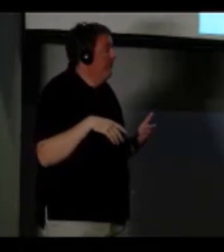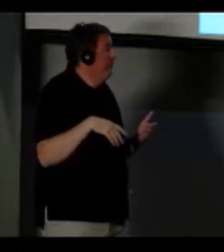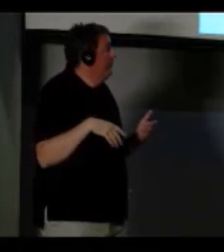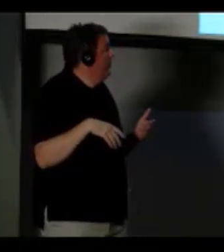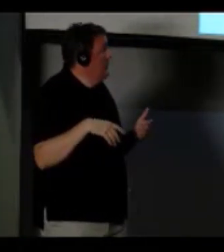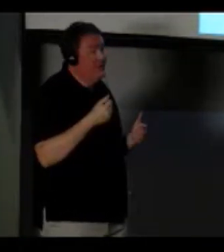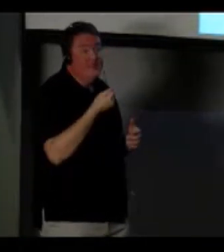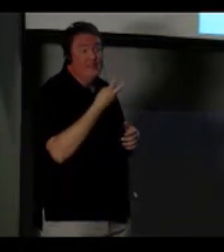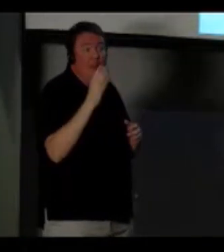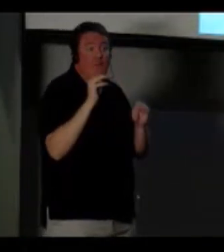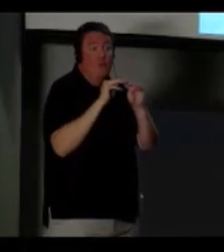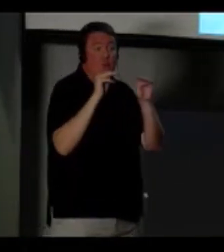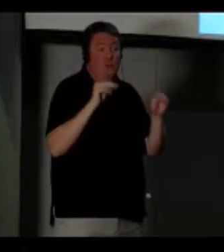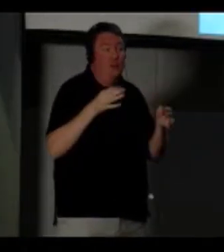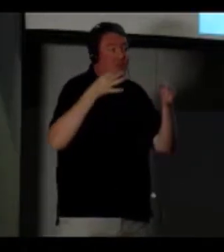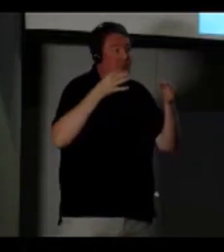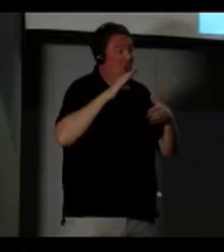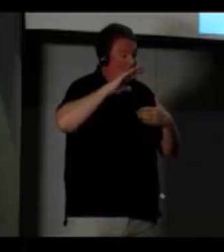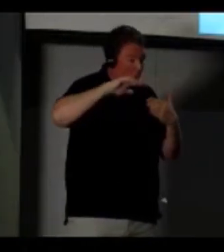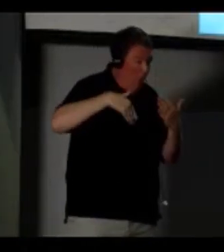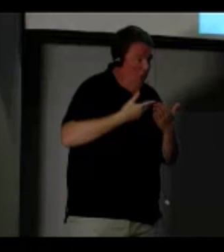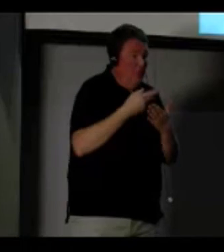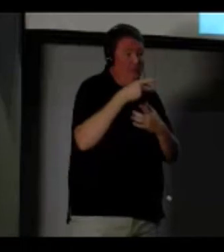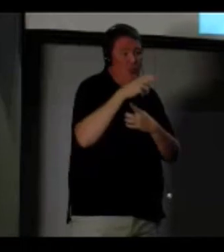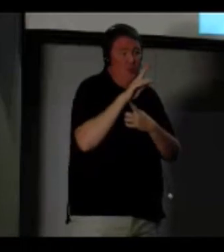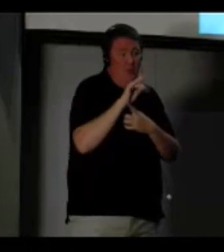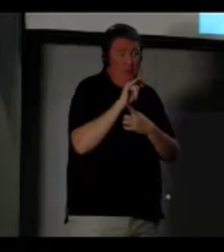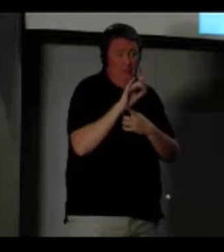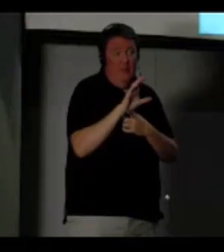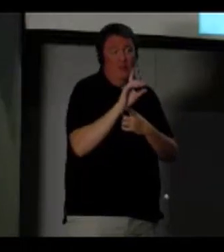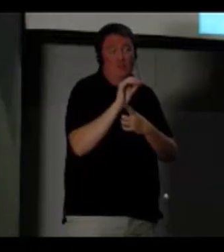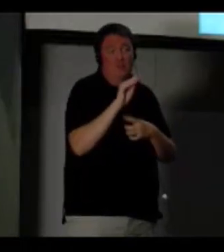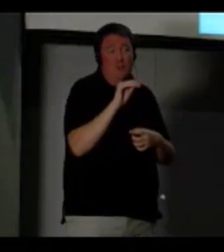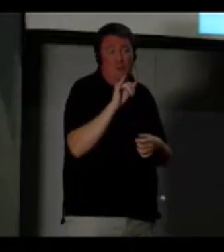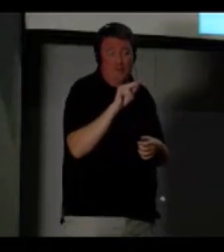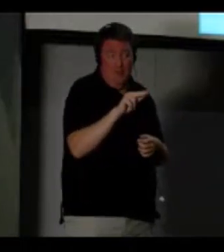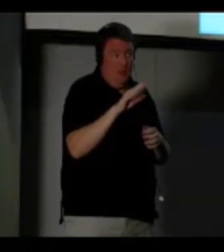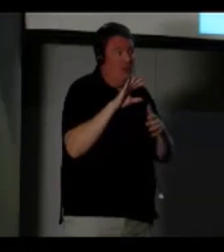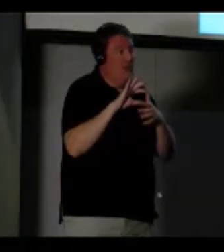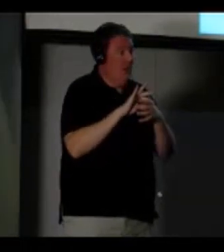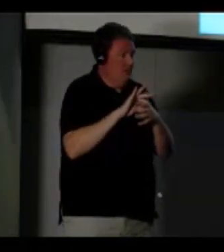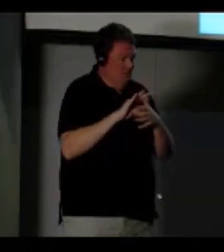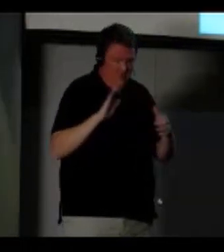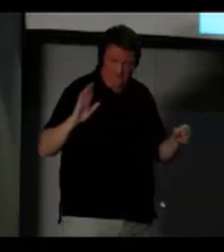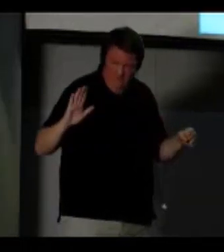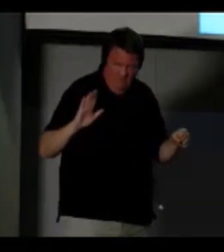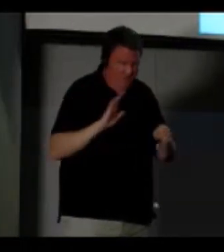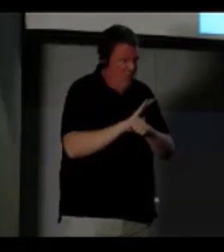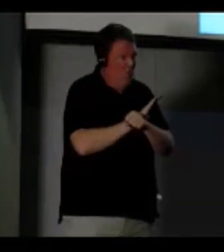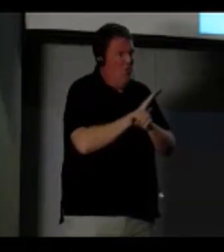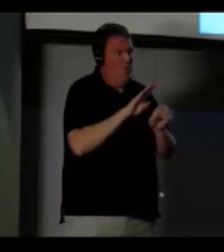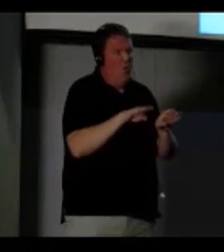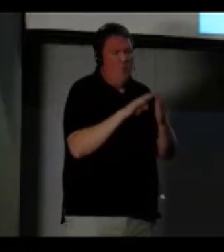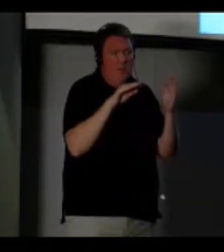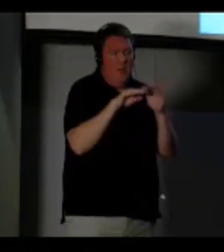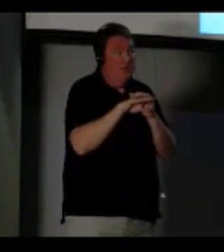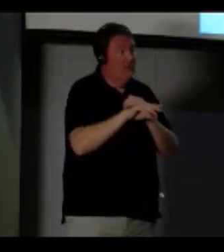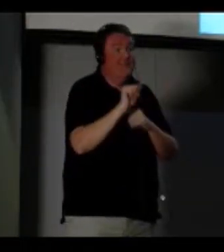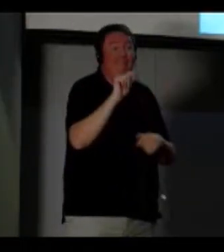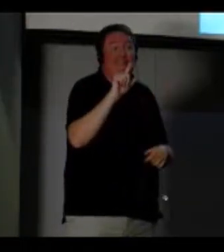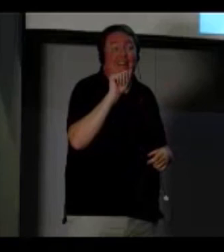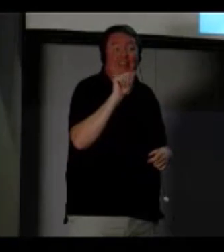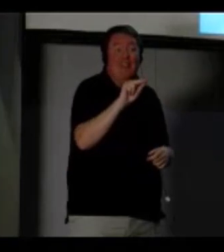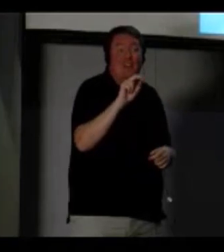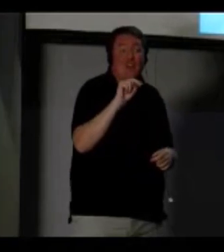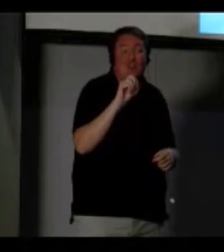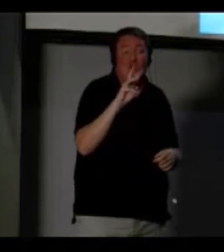have decided to make all of their public domain content available in full open access. You heard from Alan Newman yesterday about